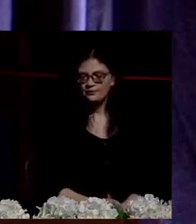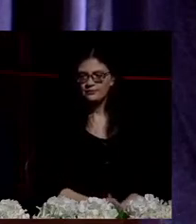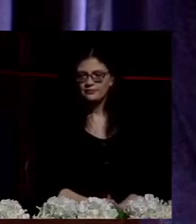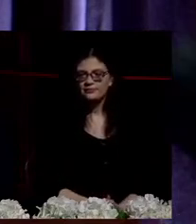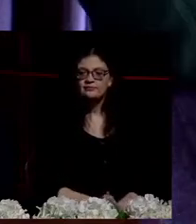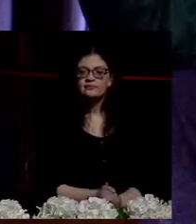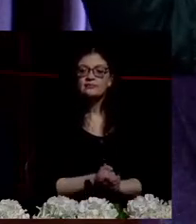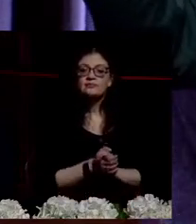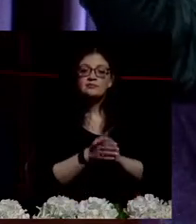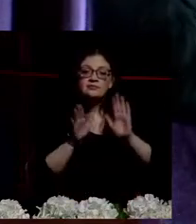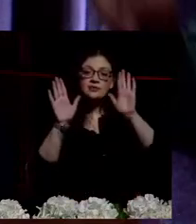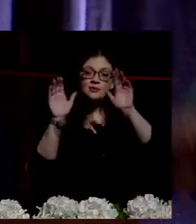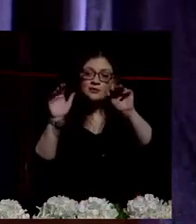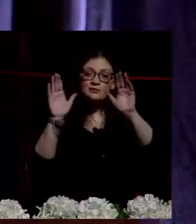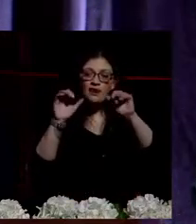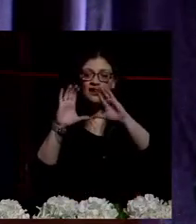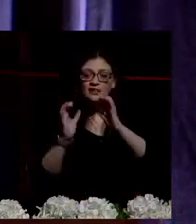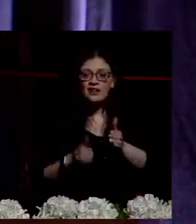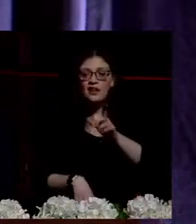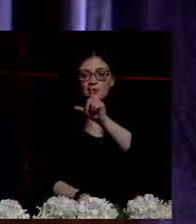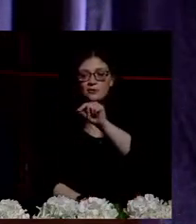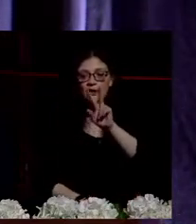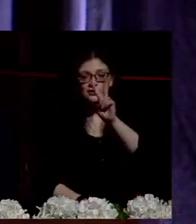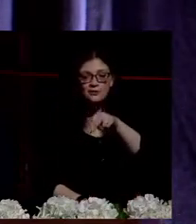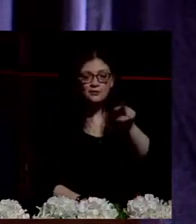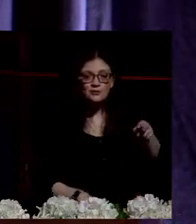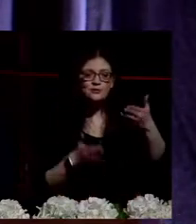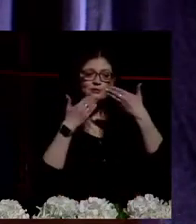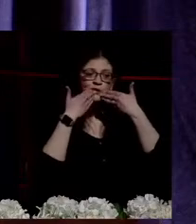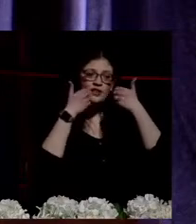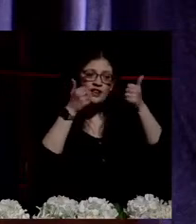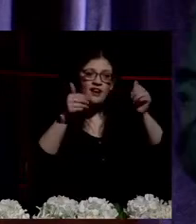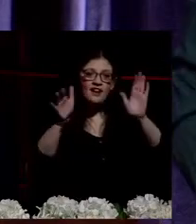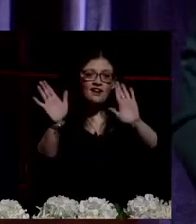Goodbye, class of 2022, and good luck.